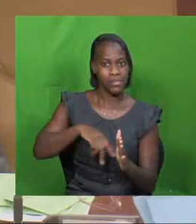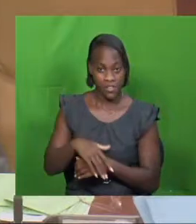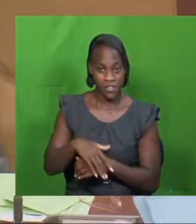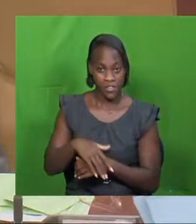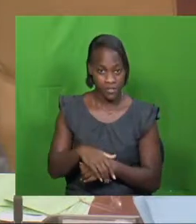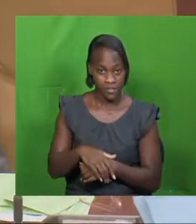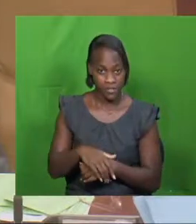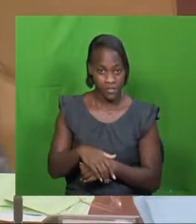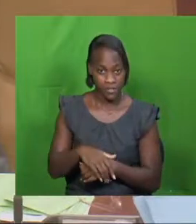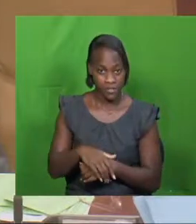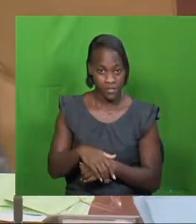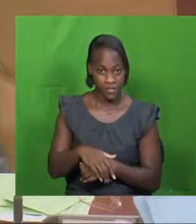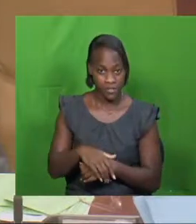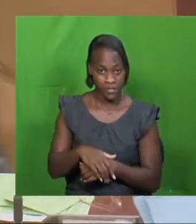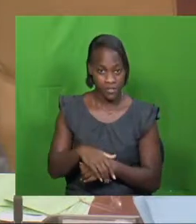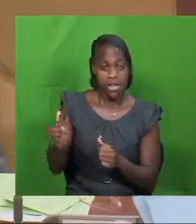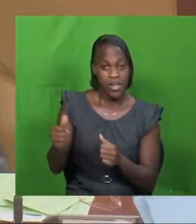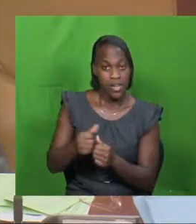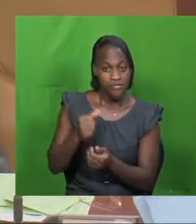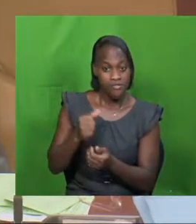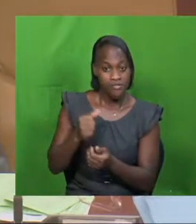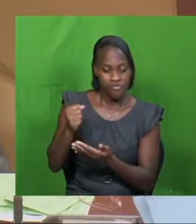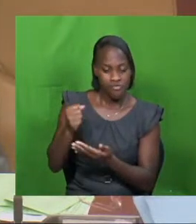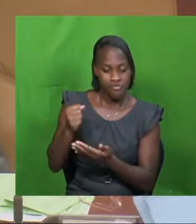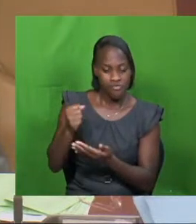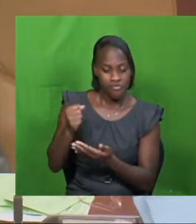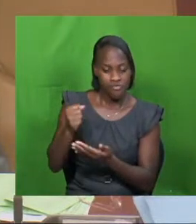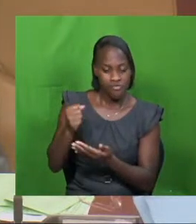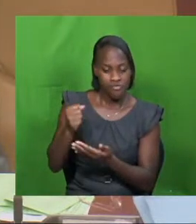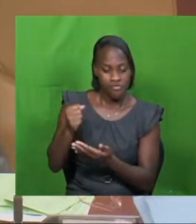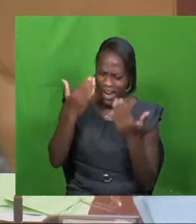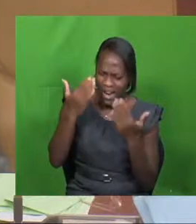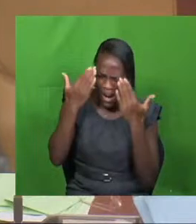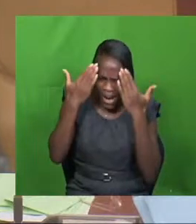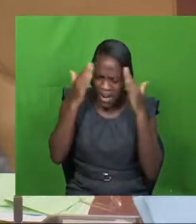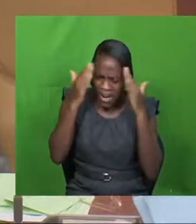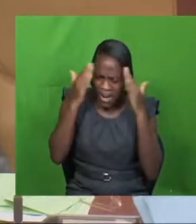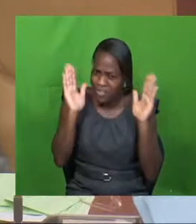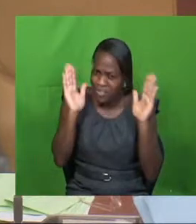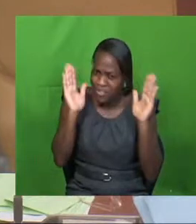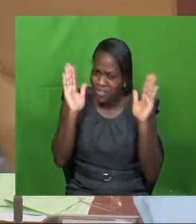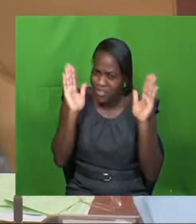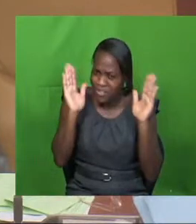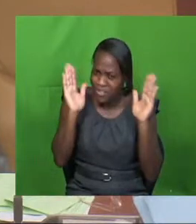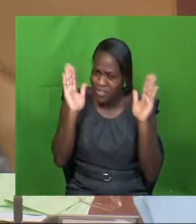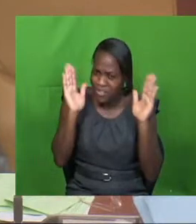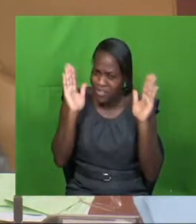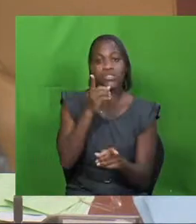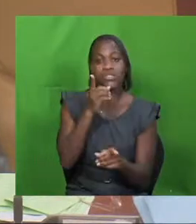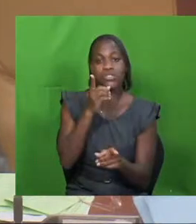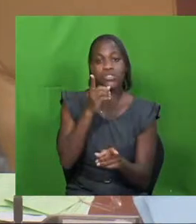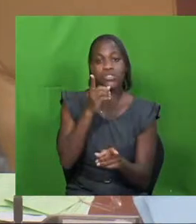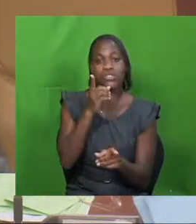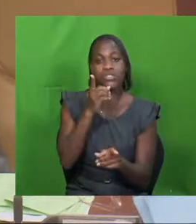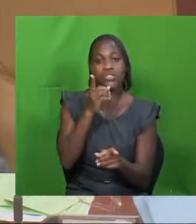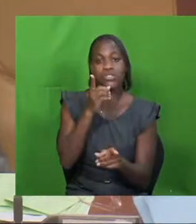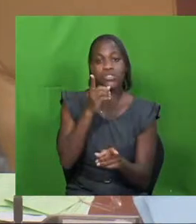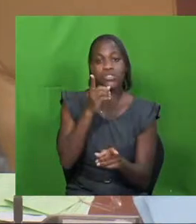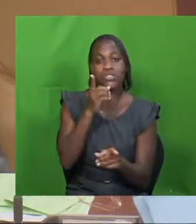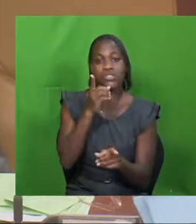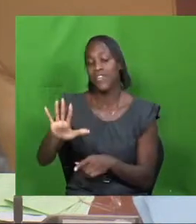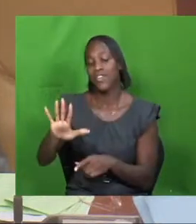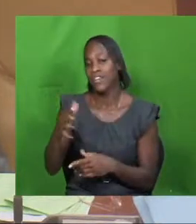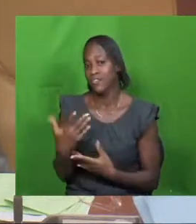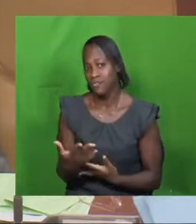distribution. The Speaker, I don't know for what reason. We have just 275. Papers are laid, copies are not